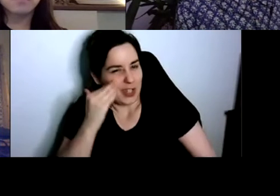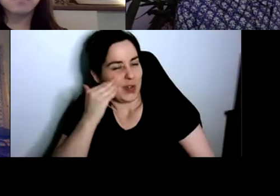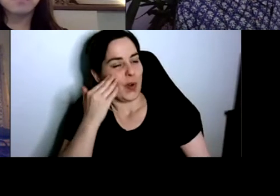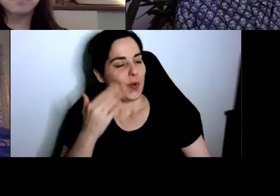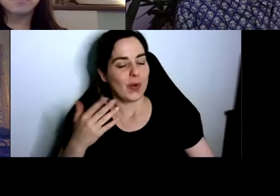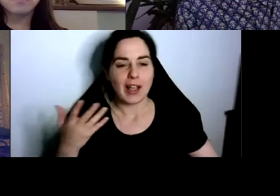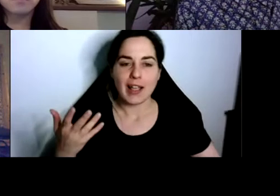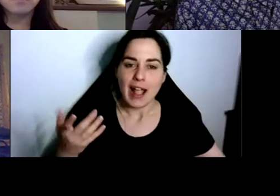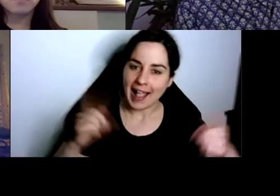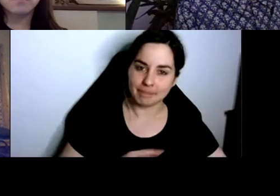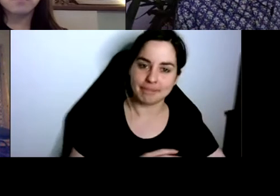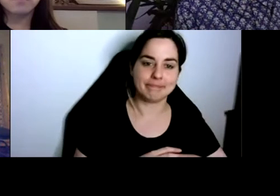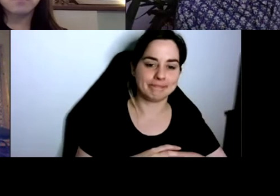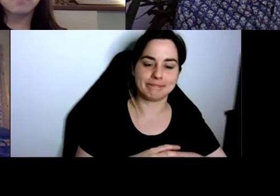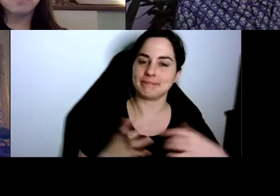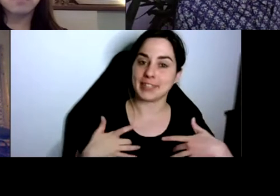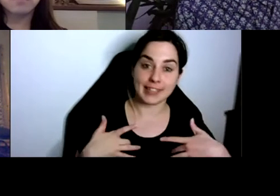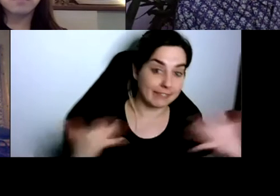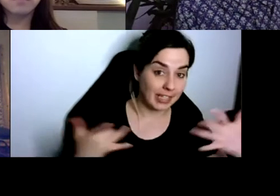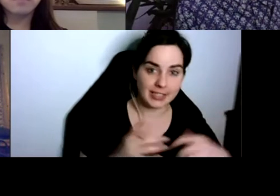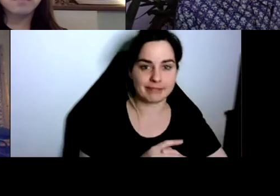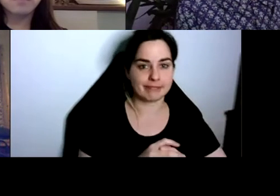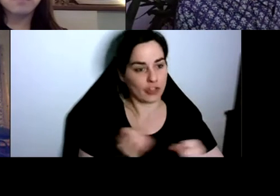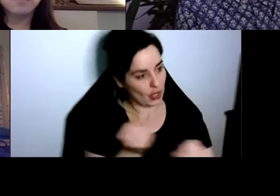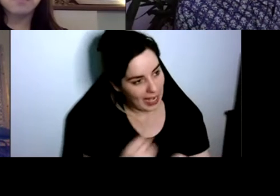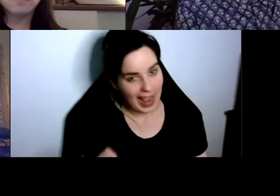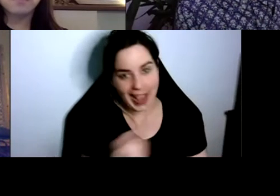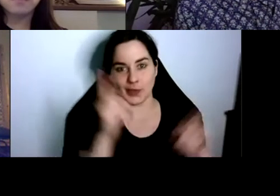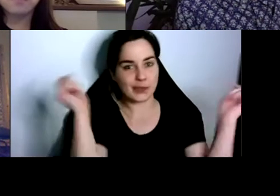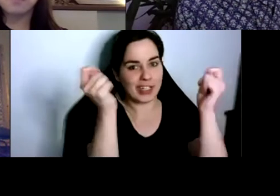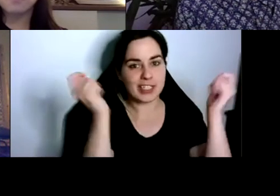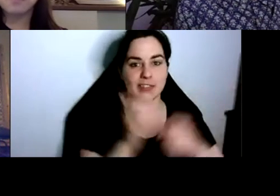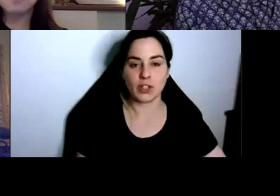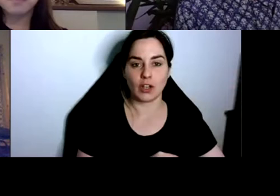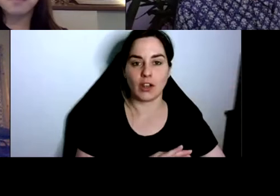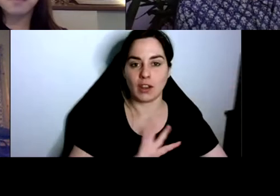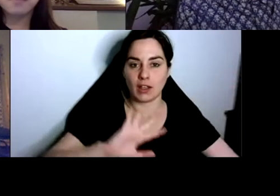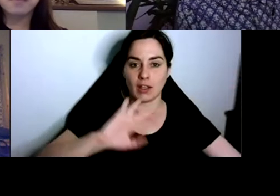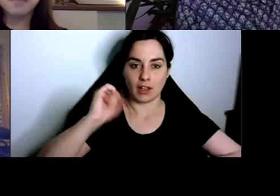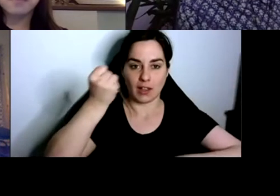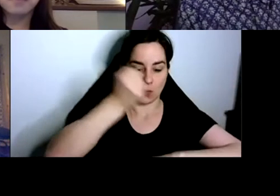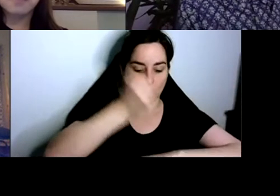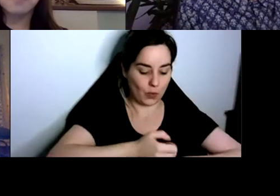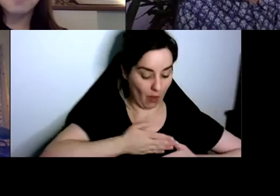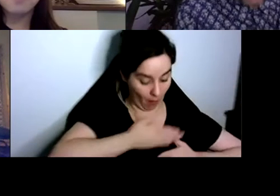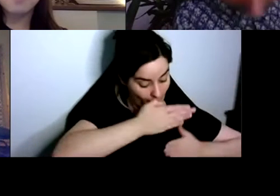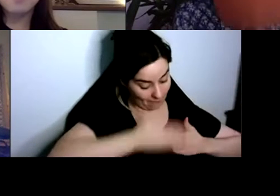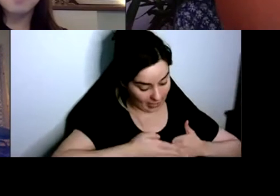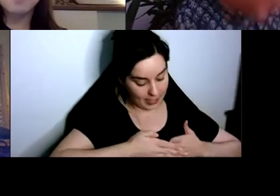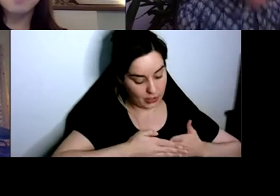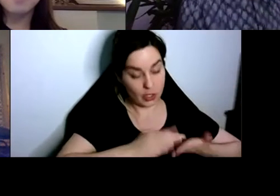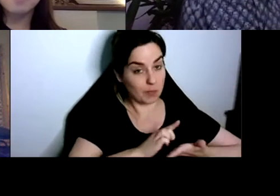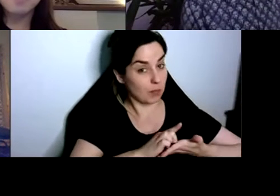finished organizing an annual festival, as soon as it closes, you have a week, maybe 2 weeks, and then you're